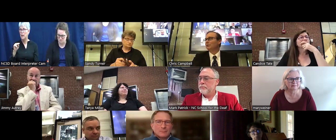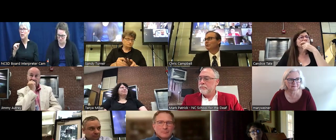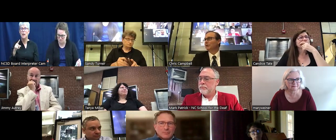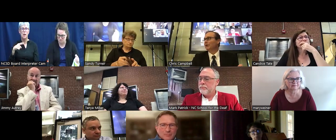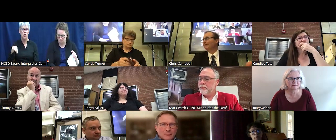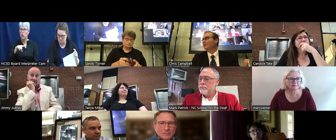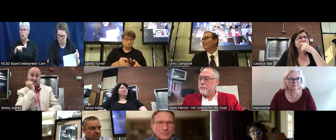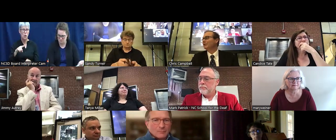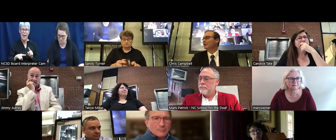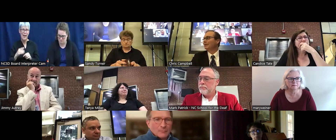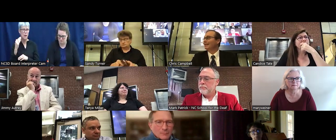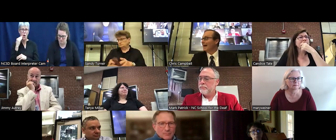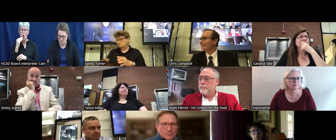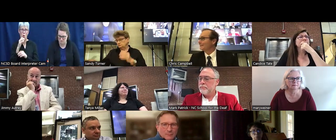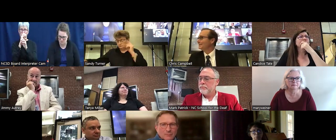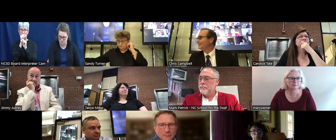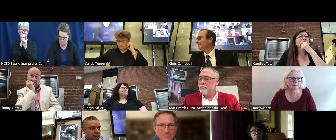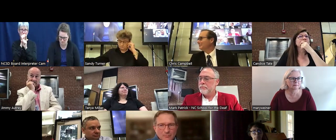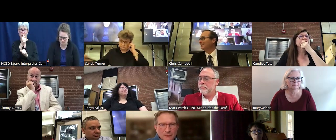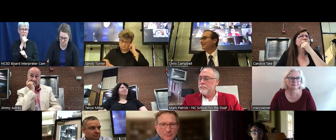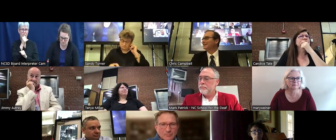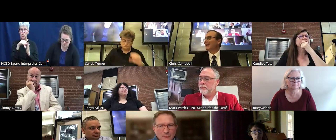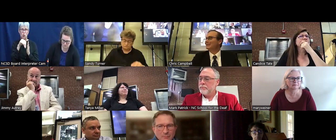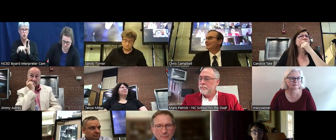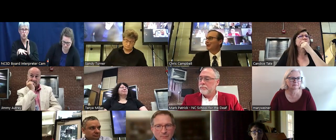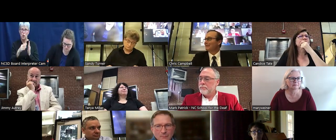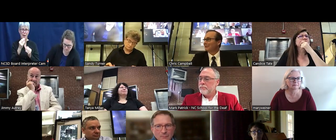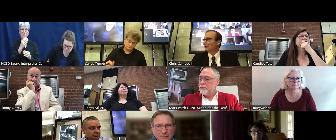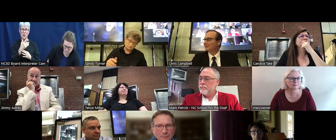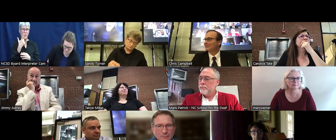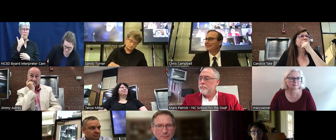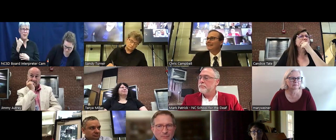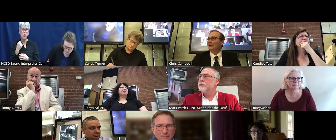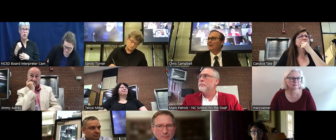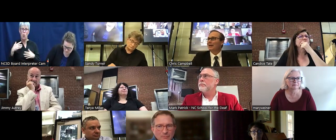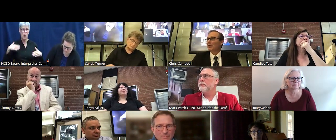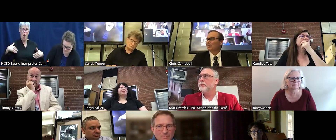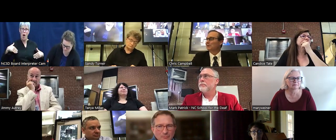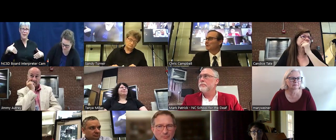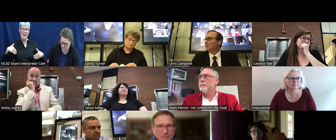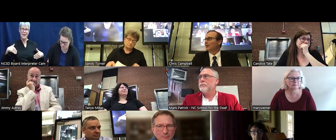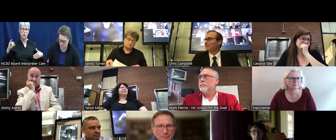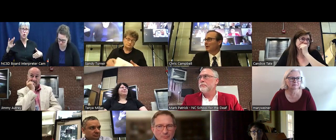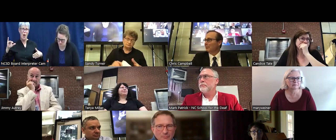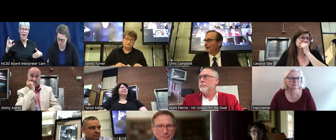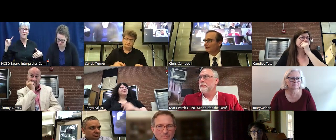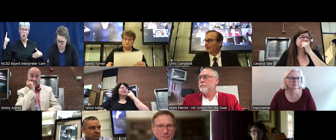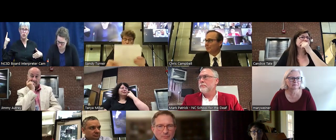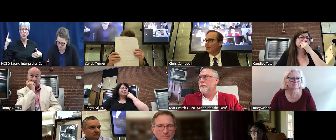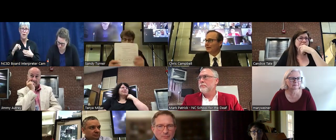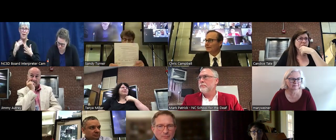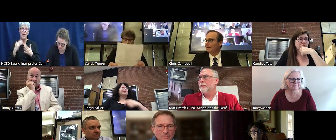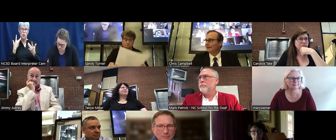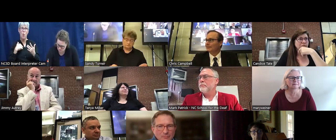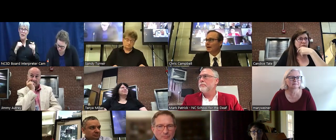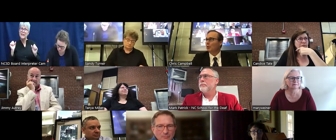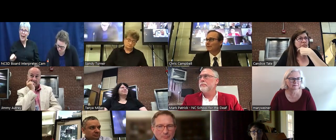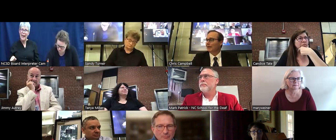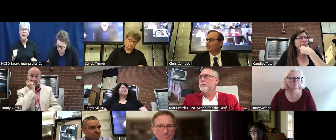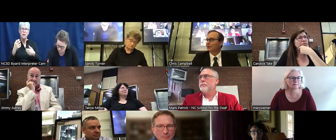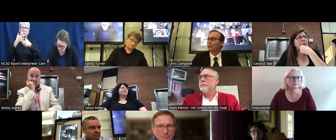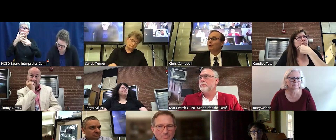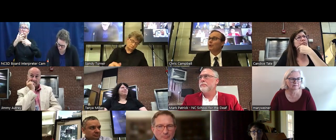confidential student information yet because it is not July 1st. So that's why we're just doing a very brief update in